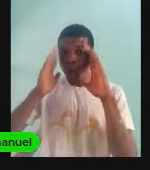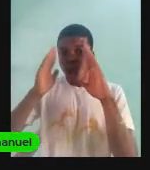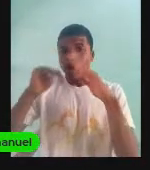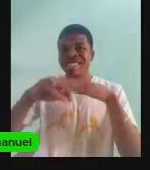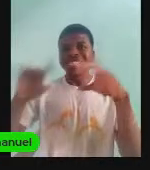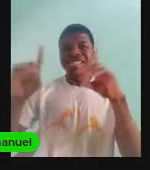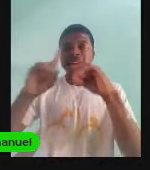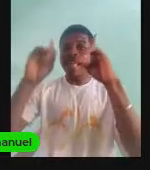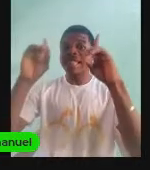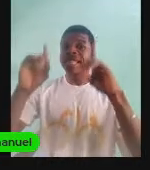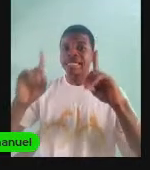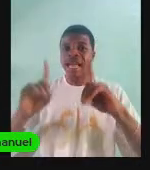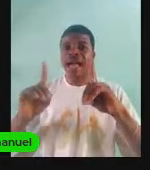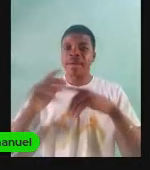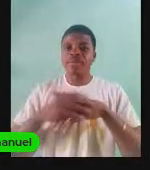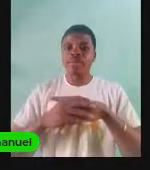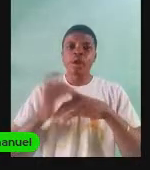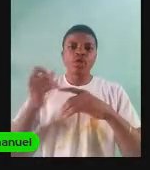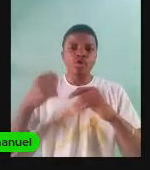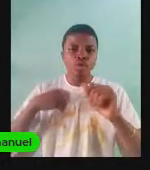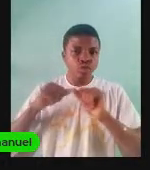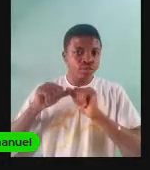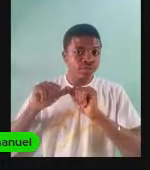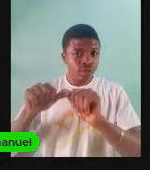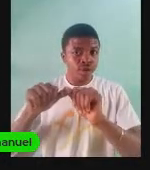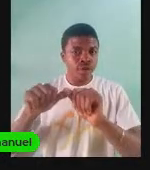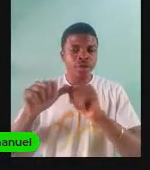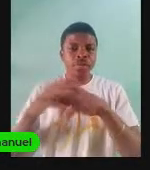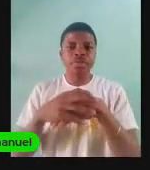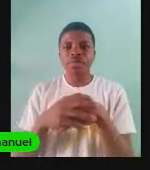and focus. So, let's go.